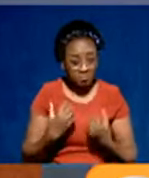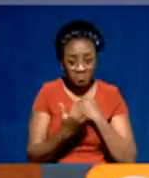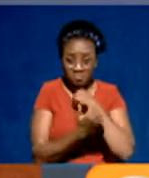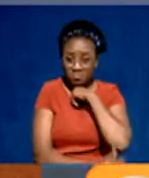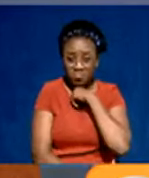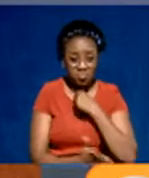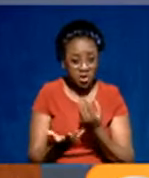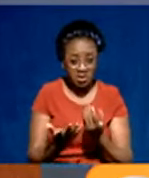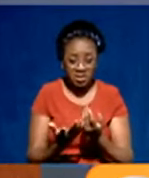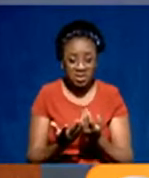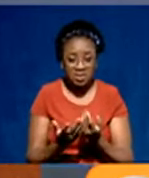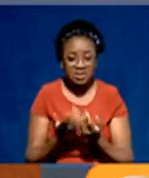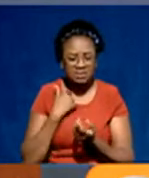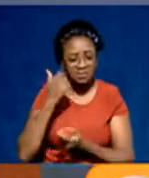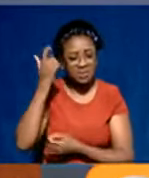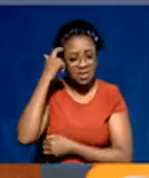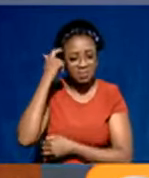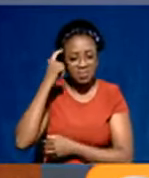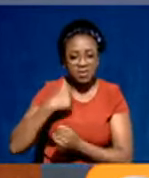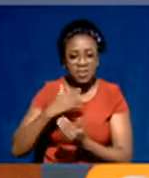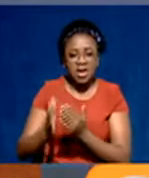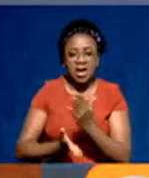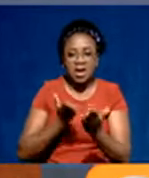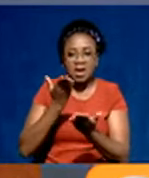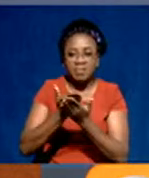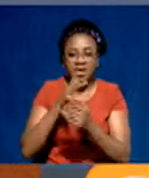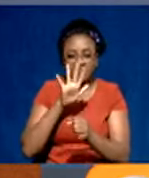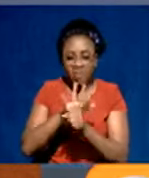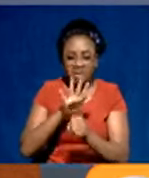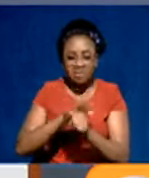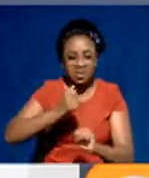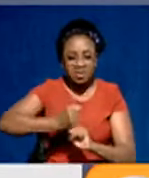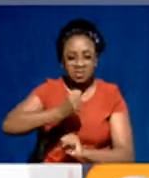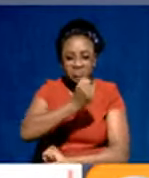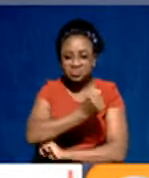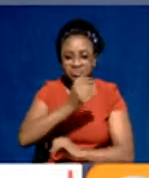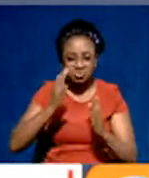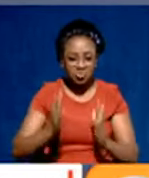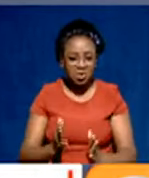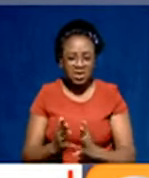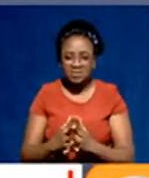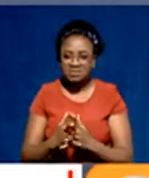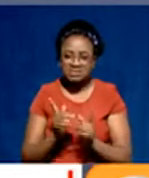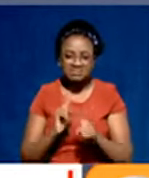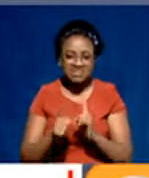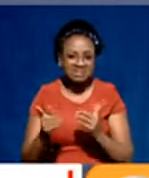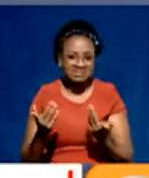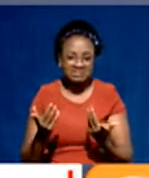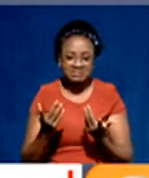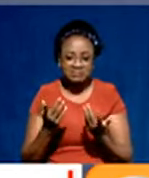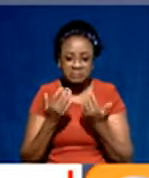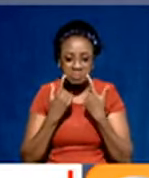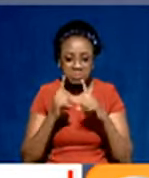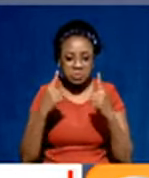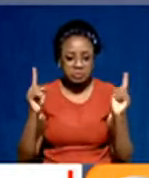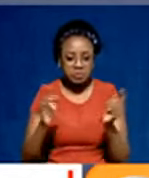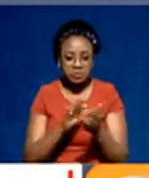And I remember I applied many scholarships, but I was